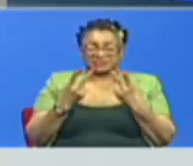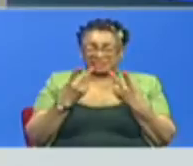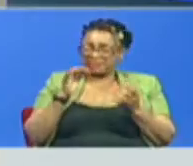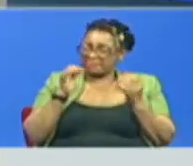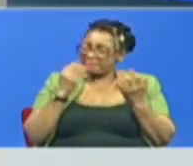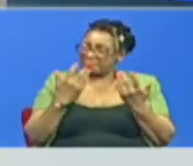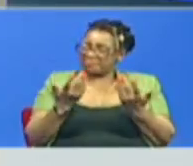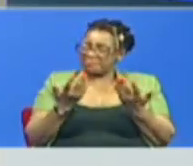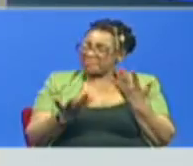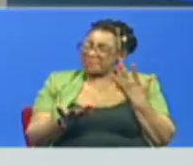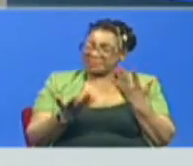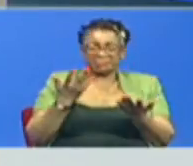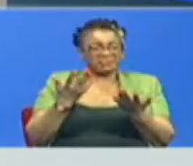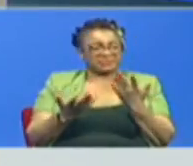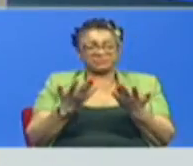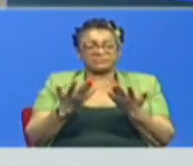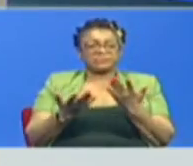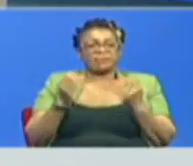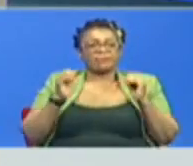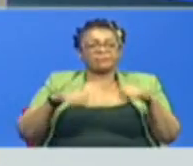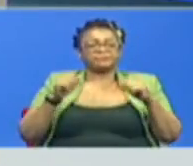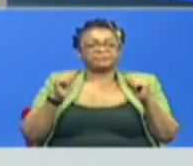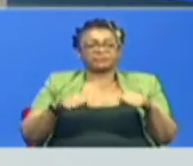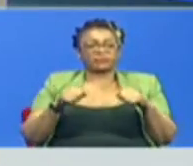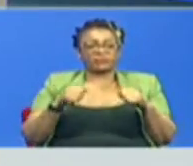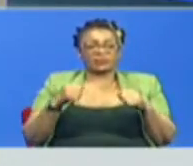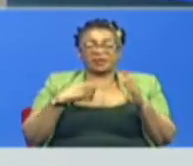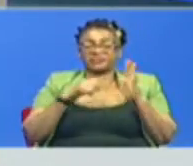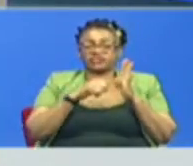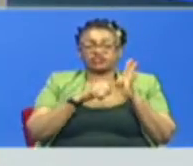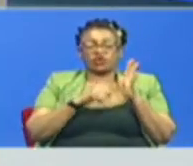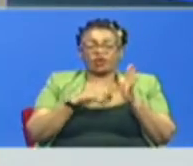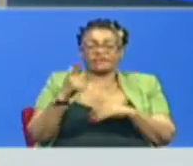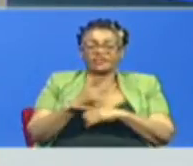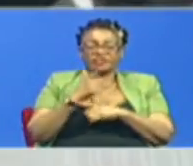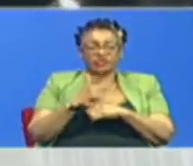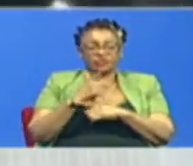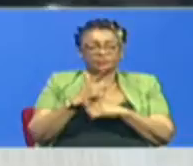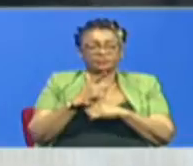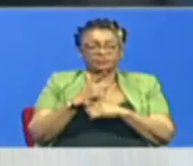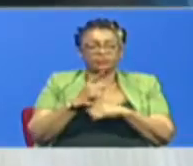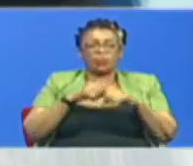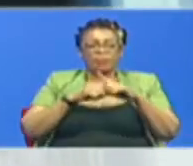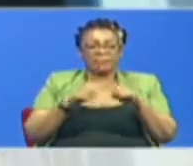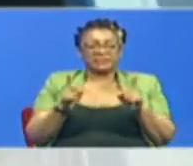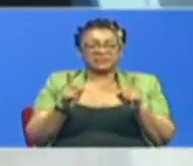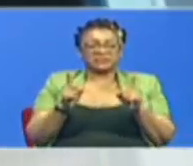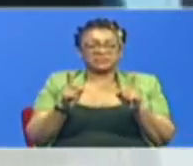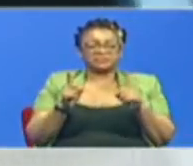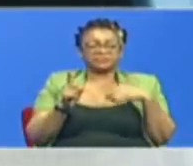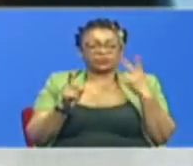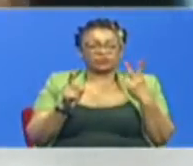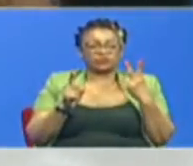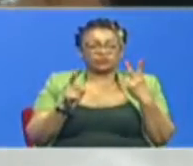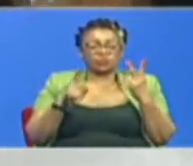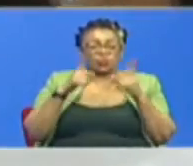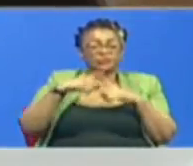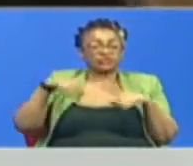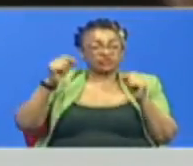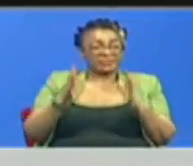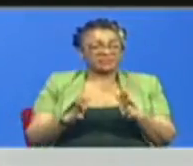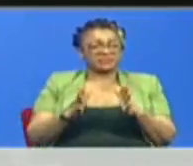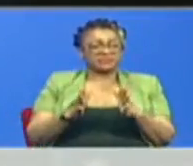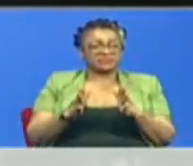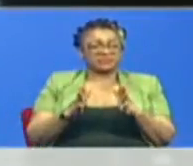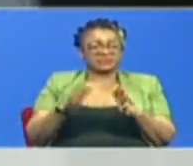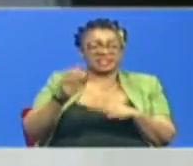the unlikeliest instructional video ever, but two Japanese